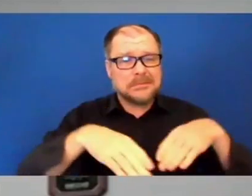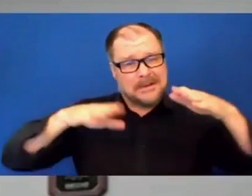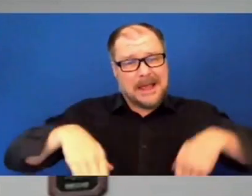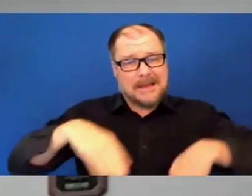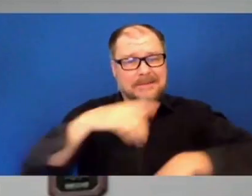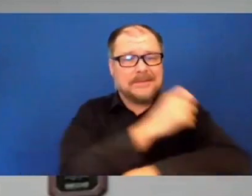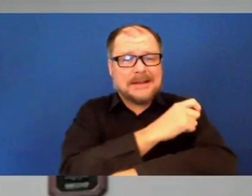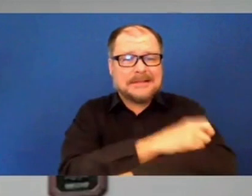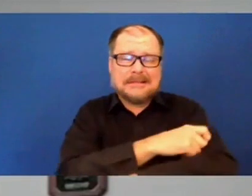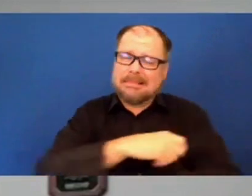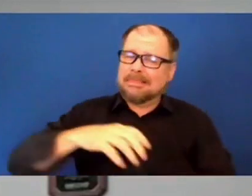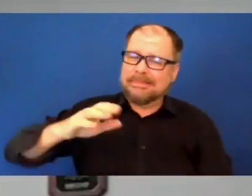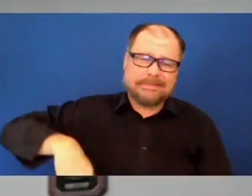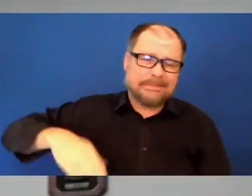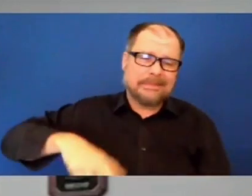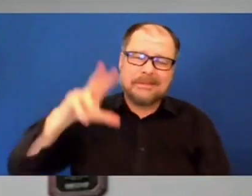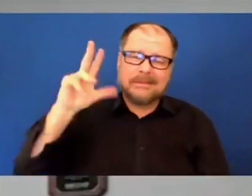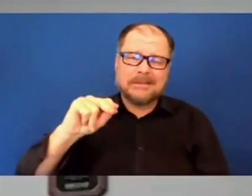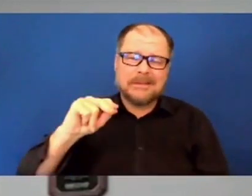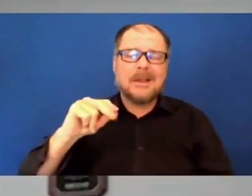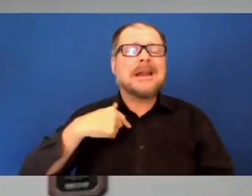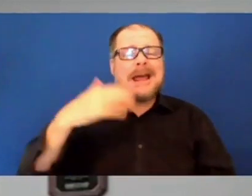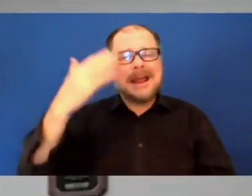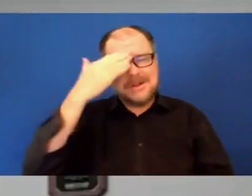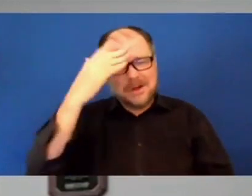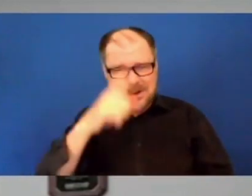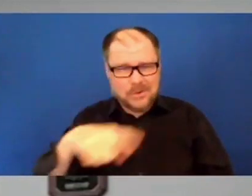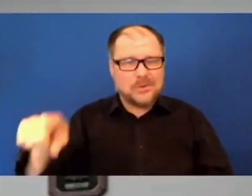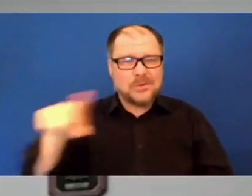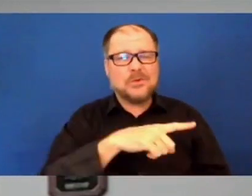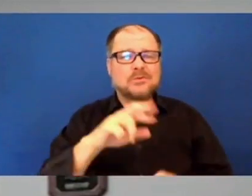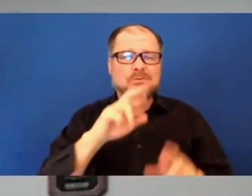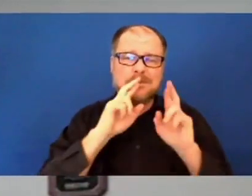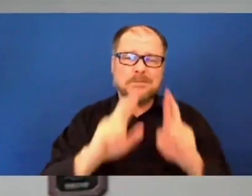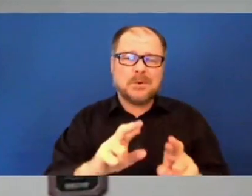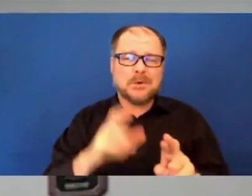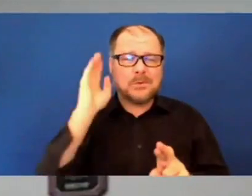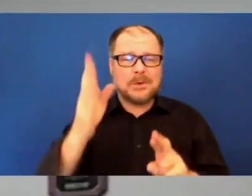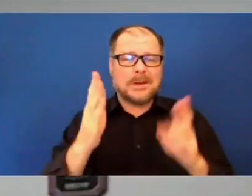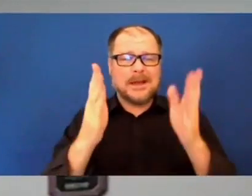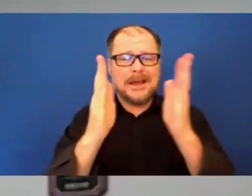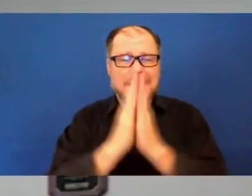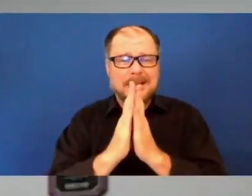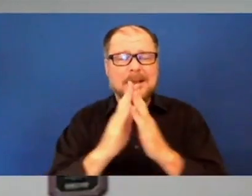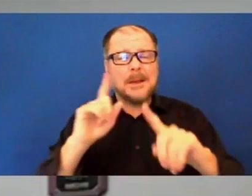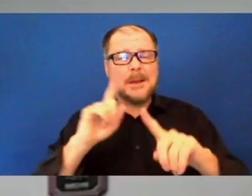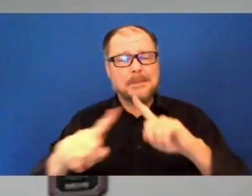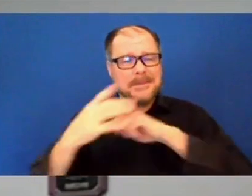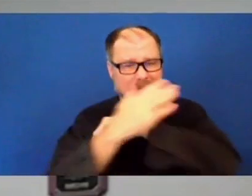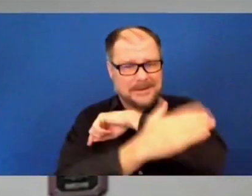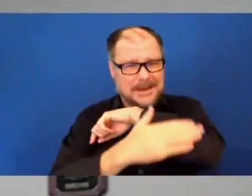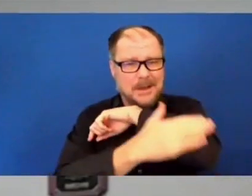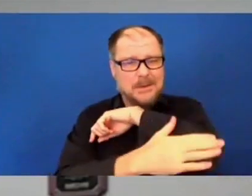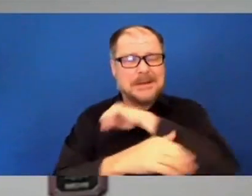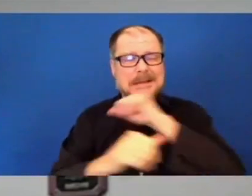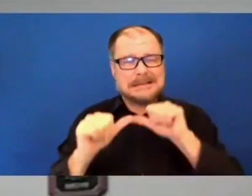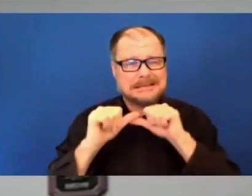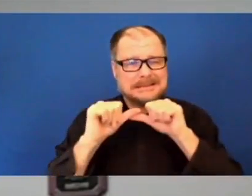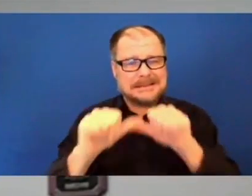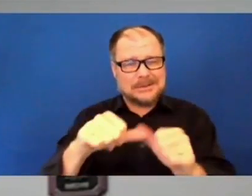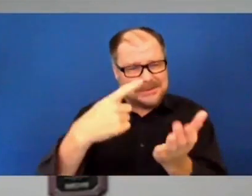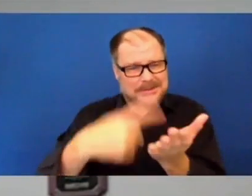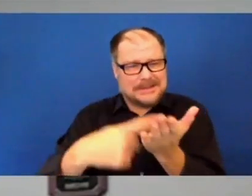And lastly, because I know you're going to ask this question, is the county is continuing to have conversations about how we're going to address